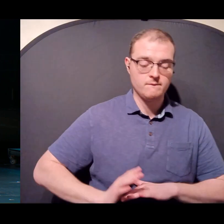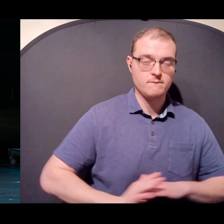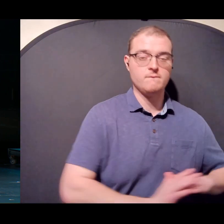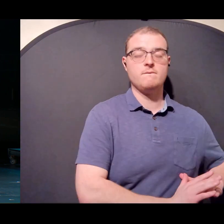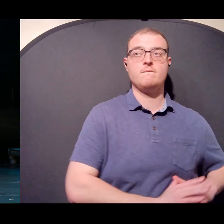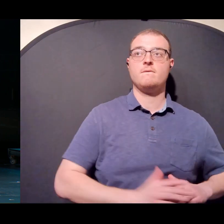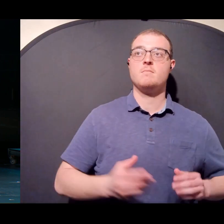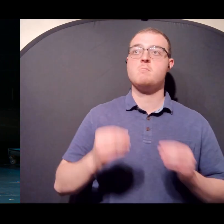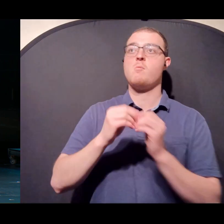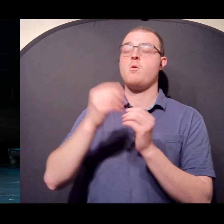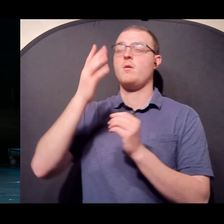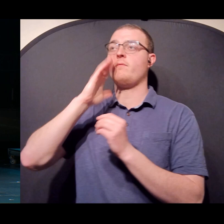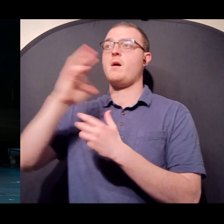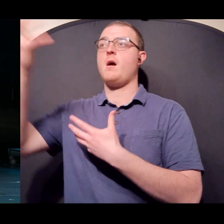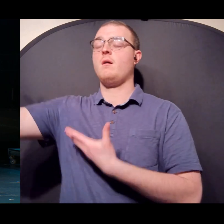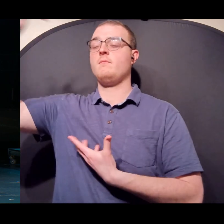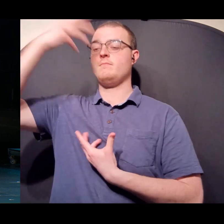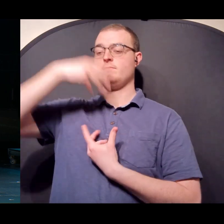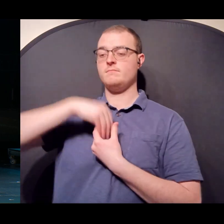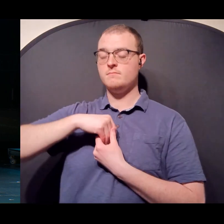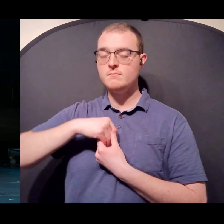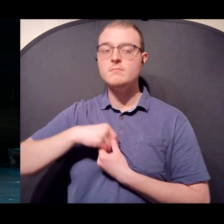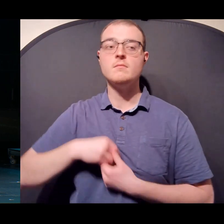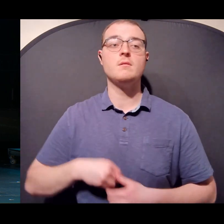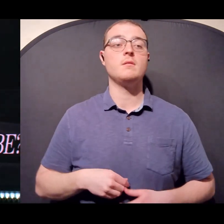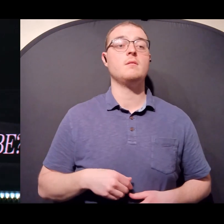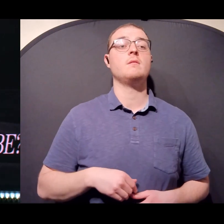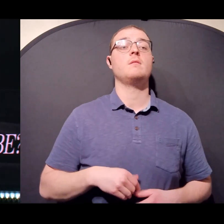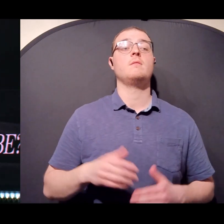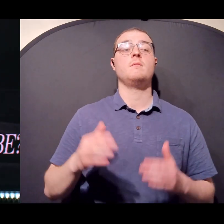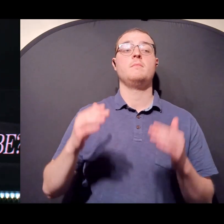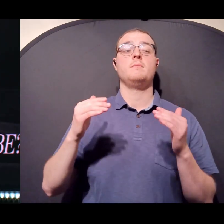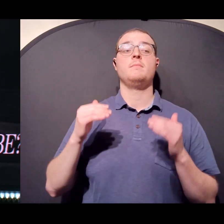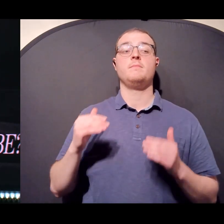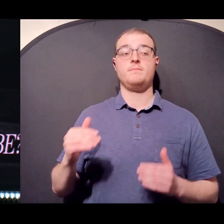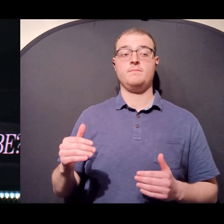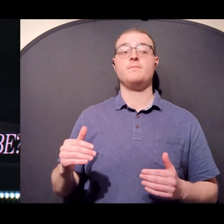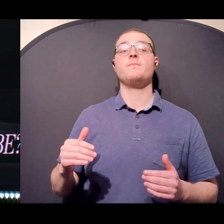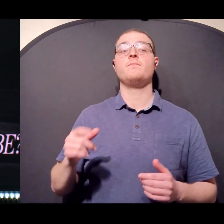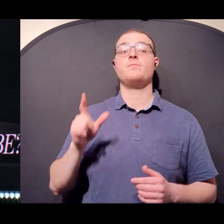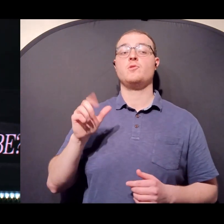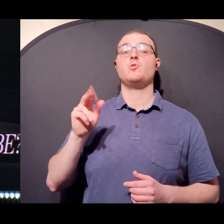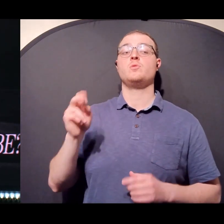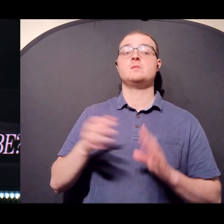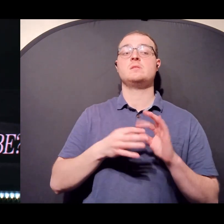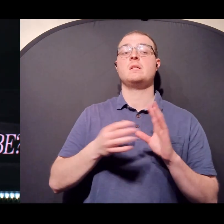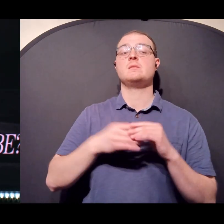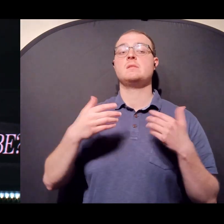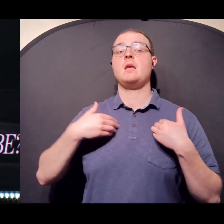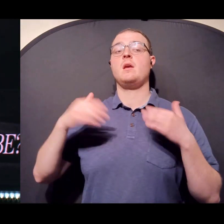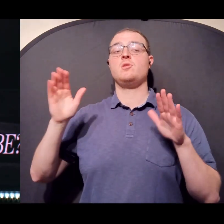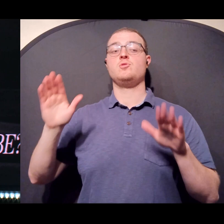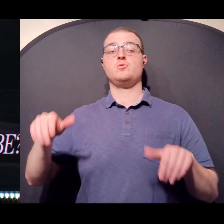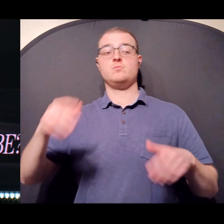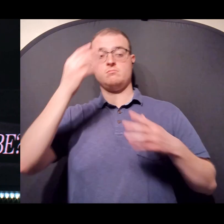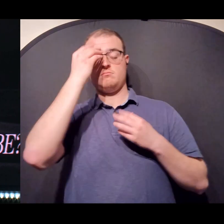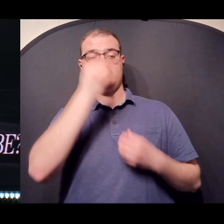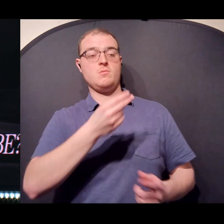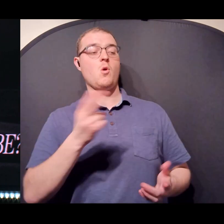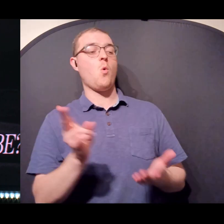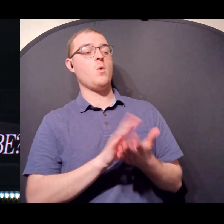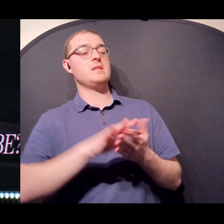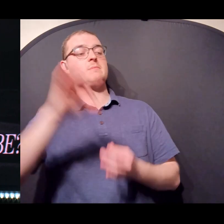away from ourselves. In Luke 1:35, the angel answered, the Holy Spirit will come on you, and the power of the Most High